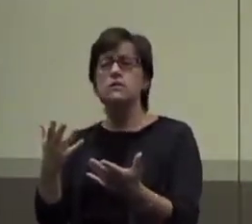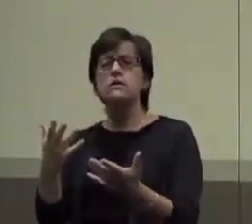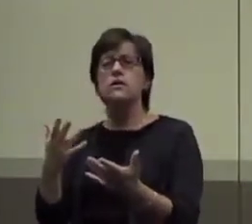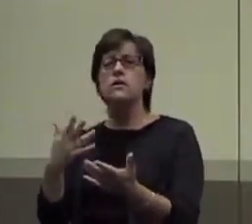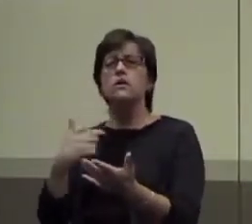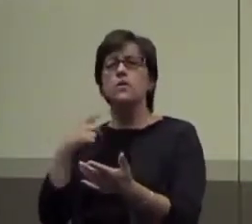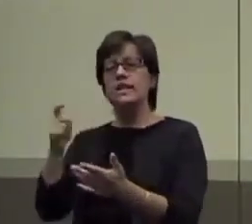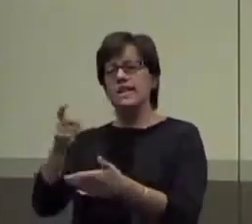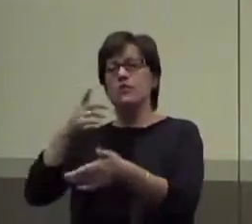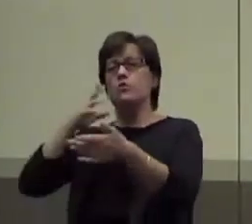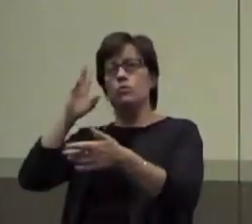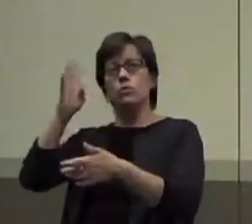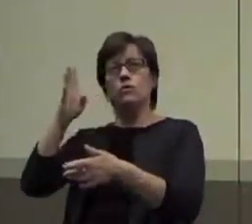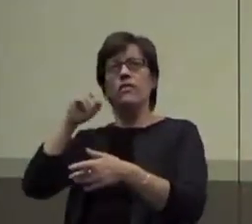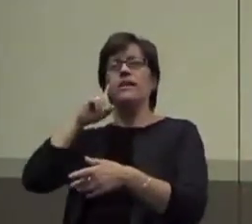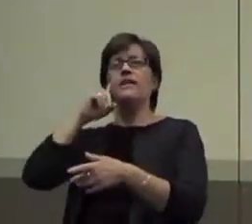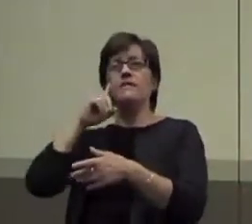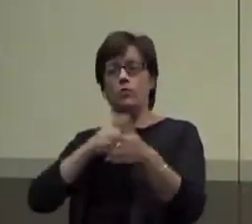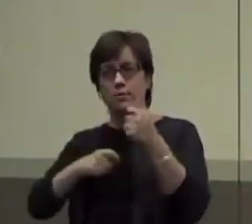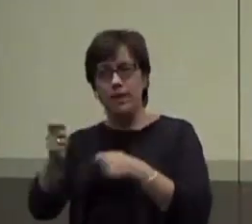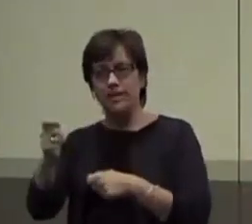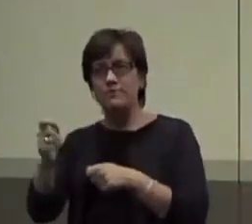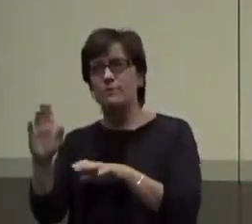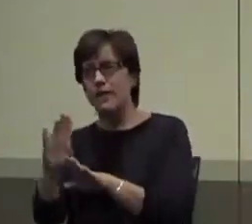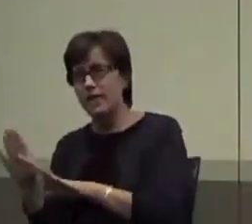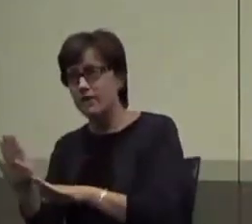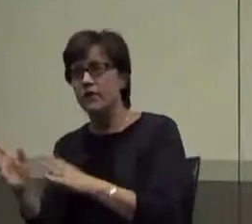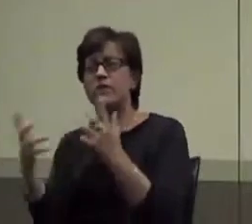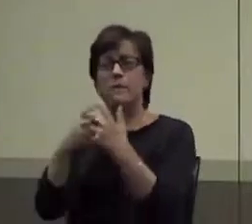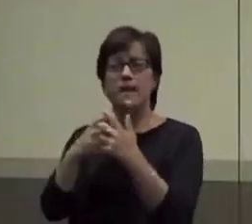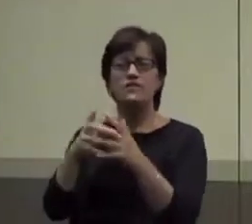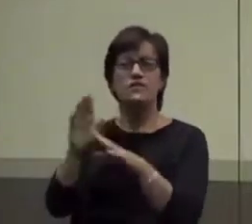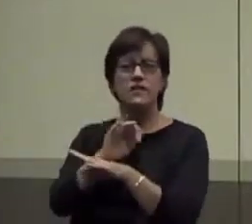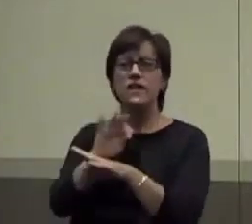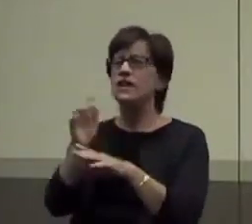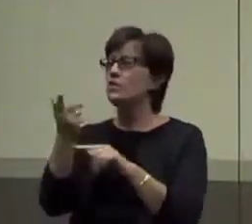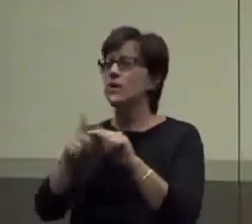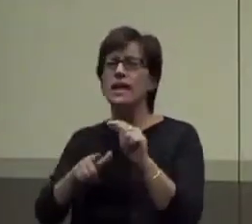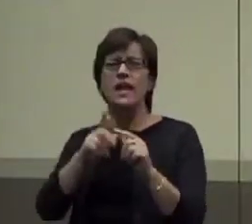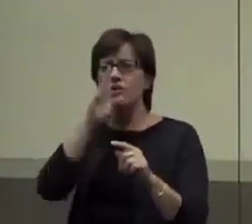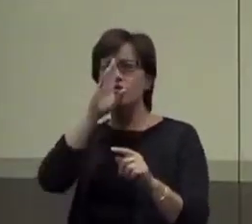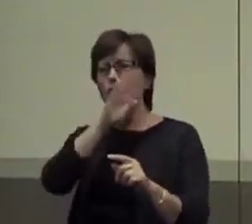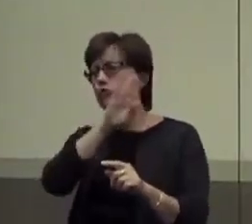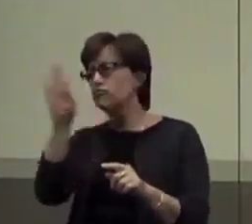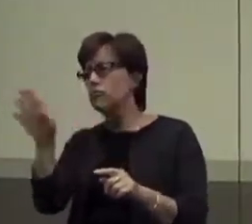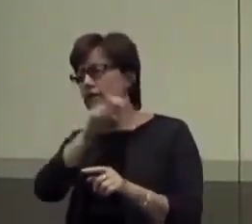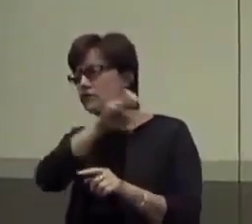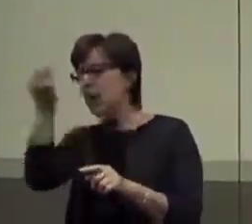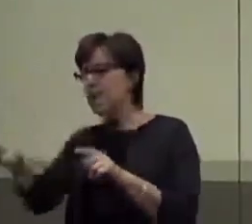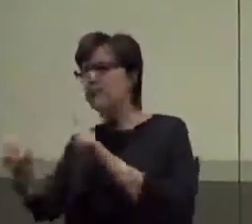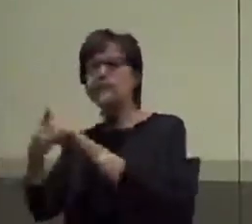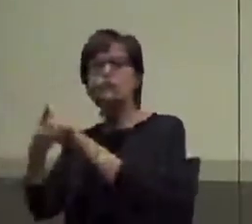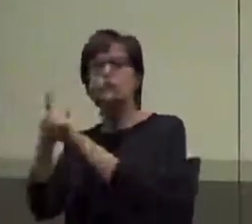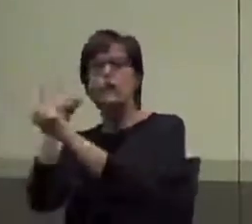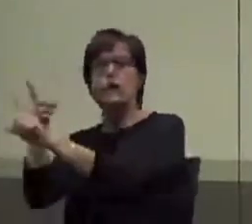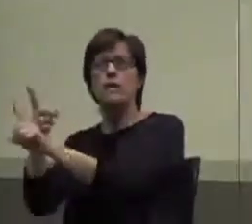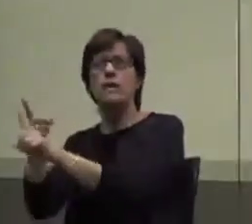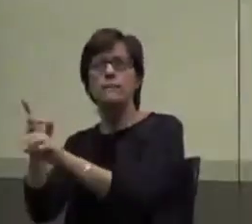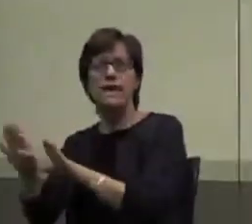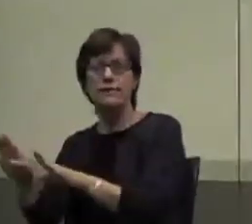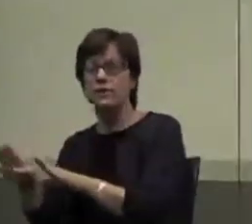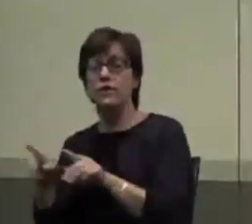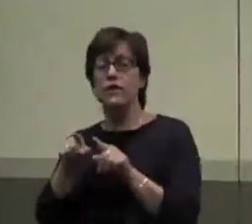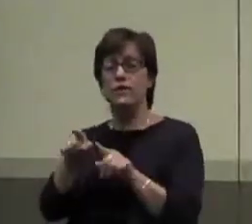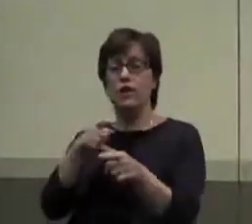a replacement behavior that matches the function, because we can't go straight to the desired behavior. So the idea that replacement behavior